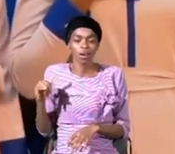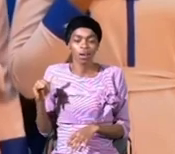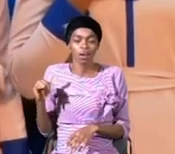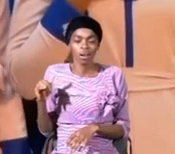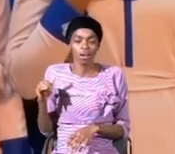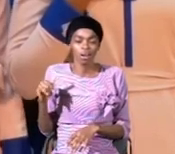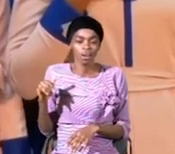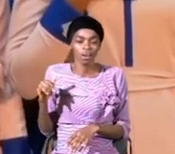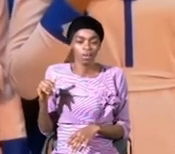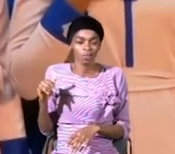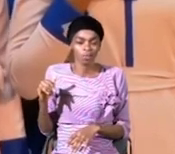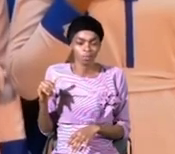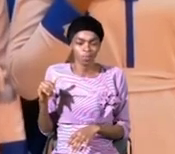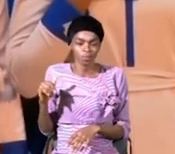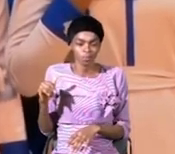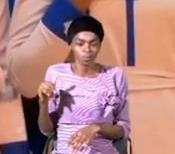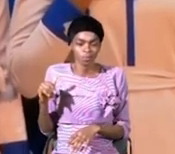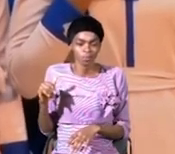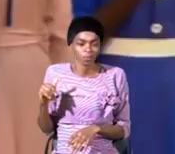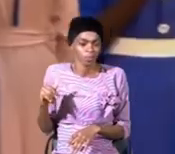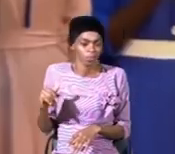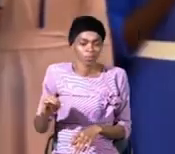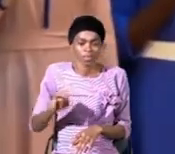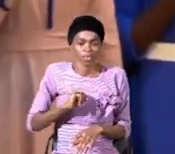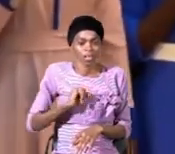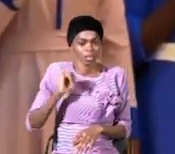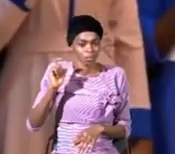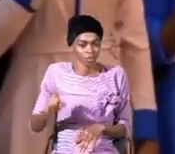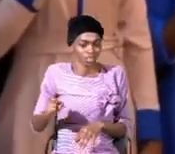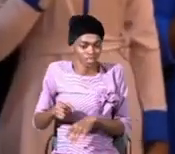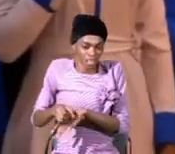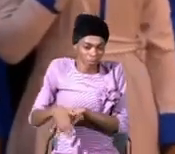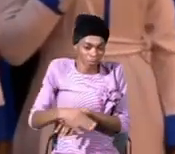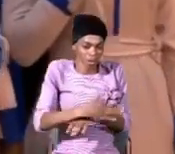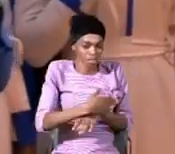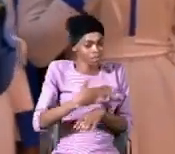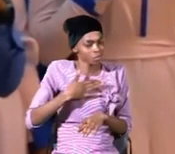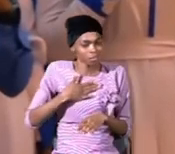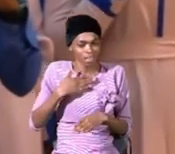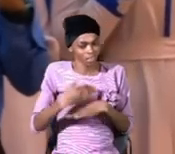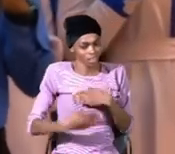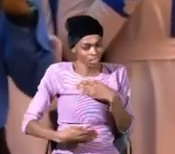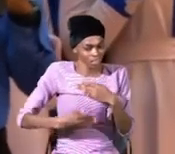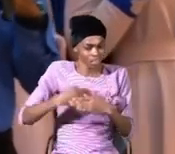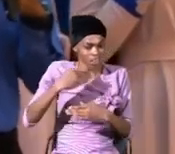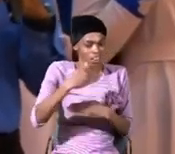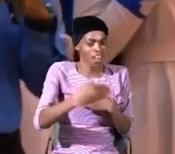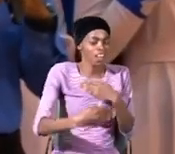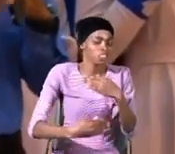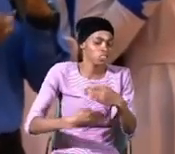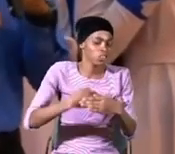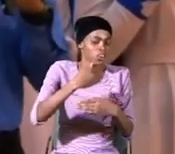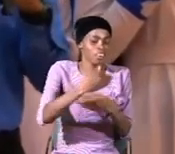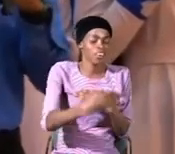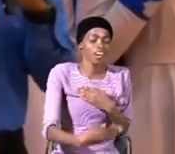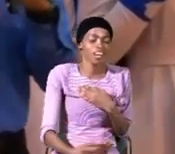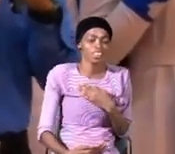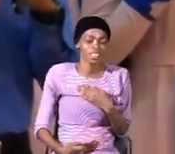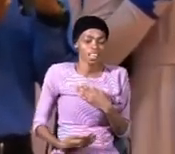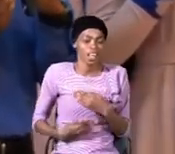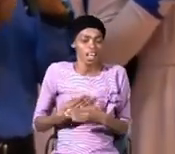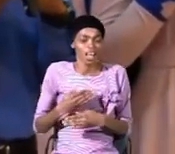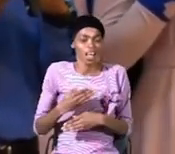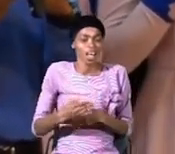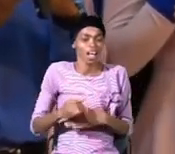must fulfill my call. Say you must affect your dream. I must my generation. I must